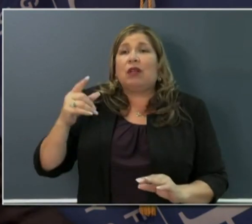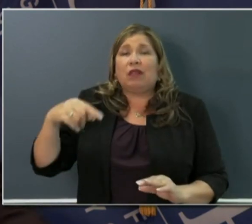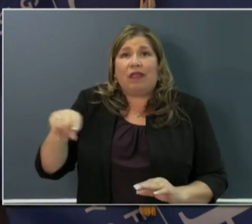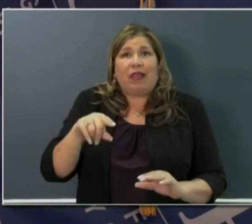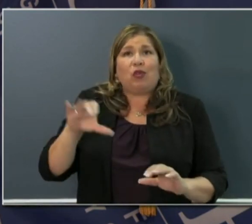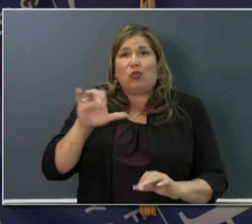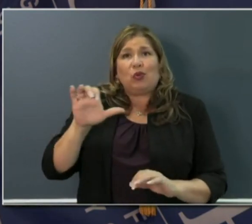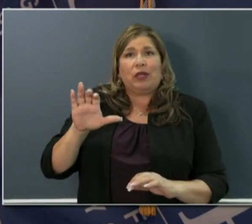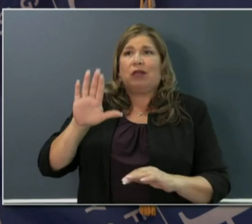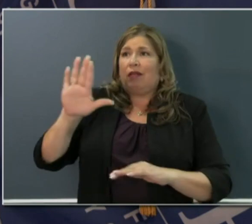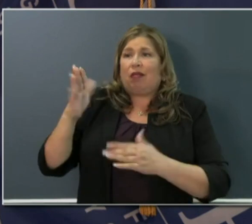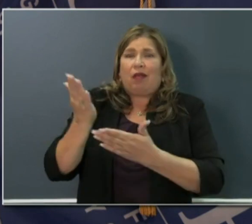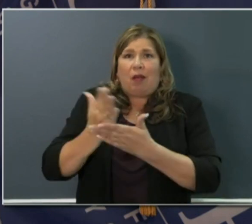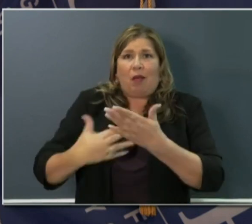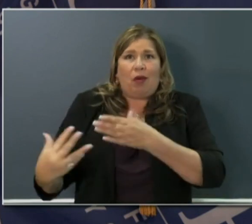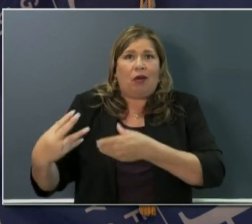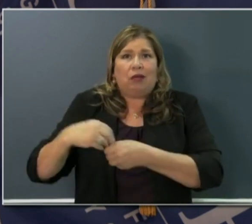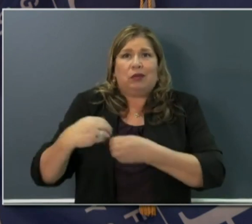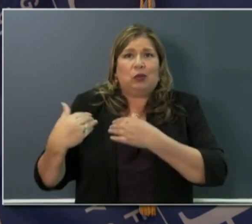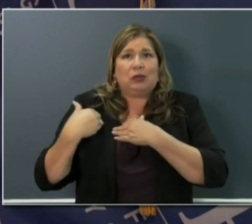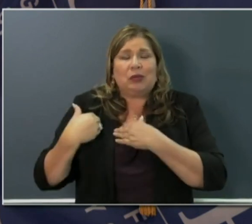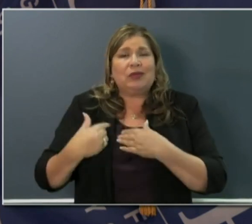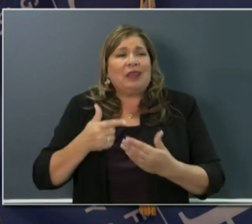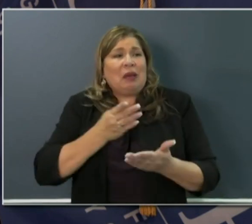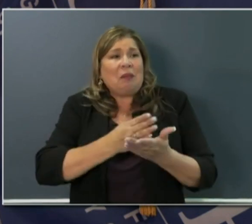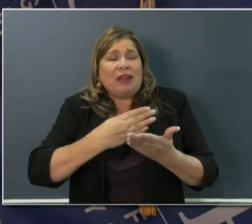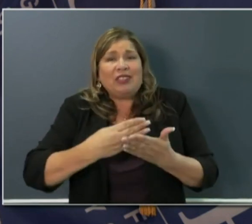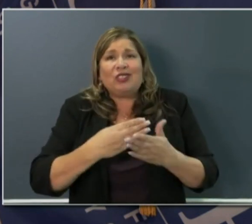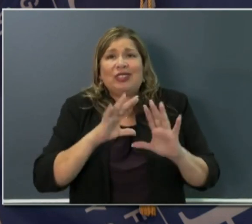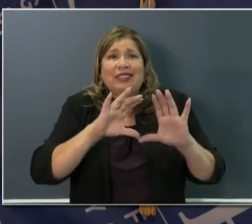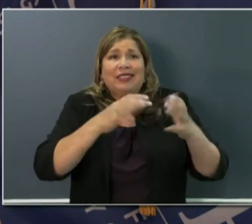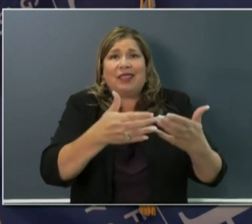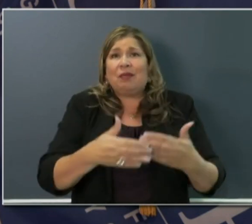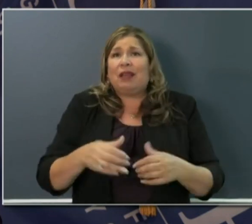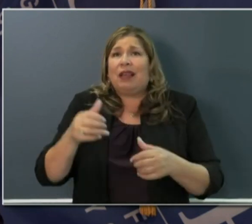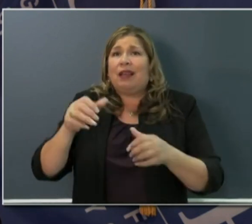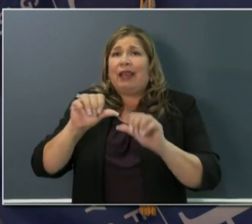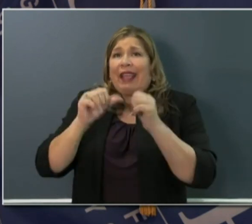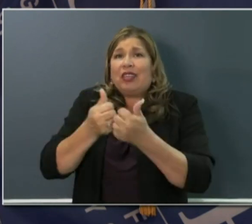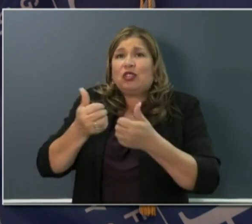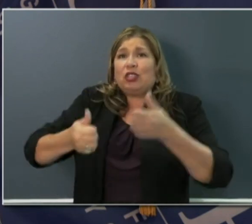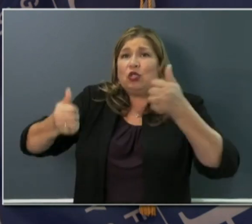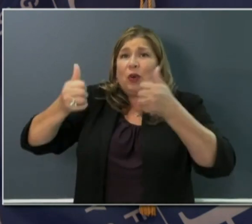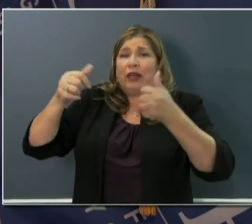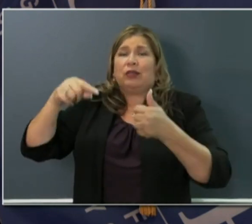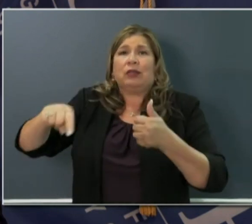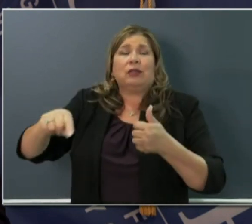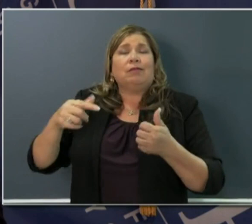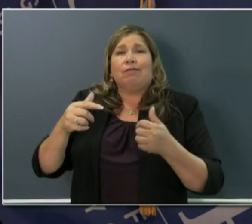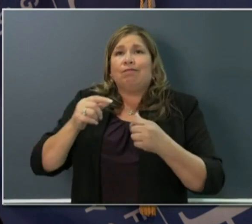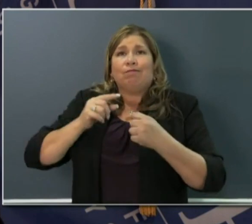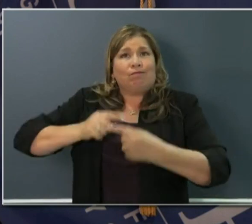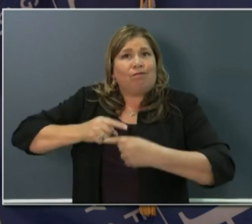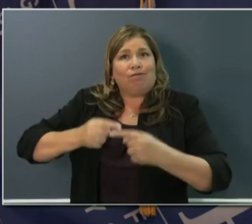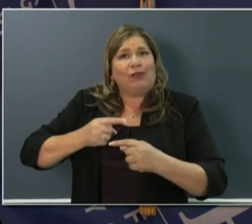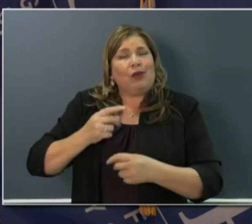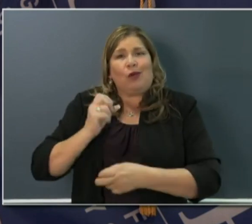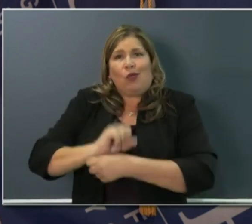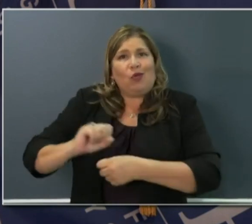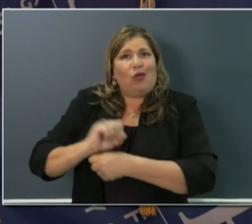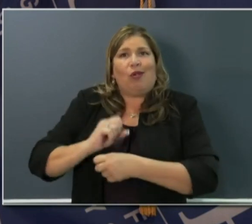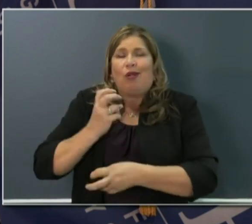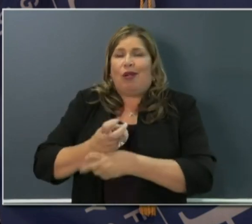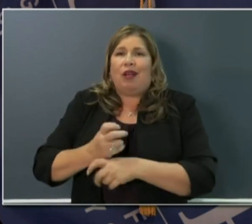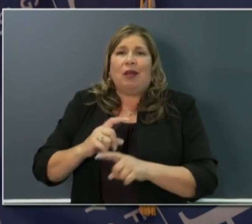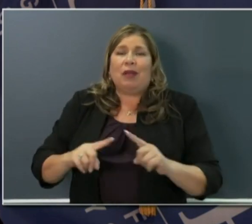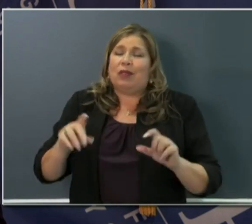moment, from our budget team to other agency directors and that are struggling to keep up but are doing their